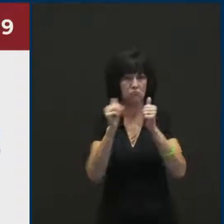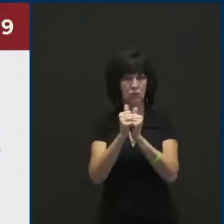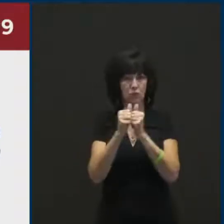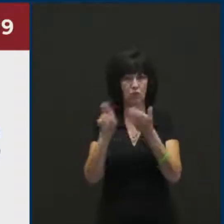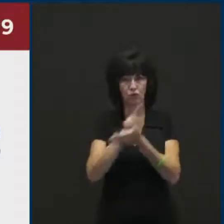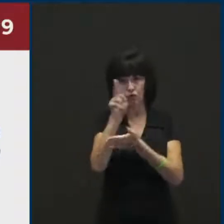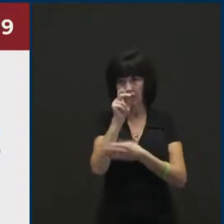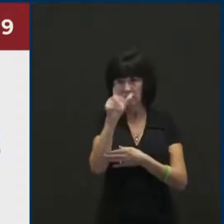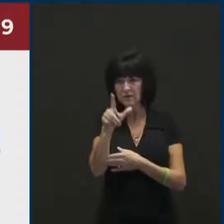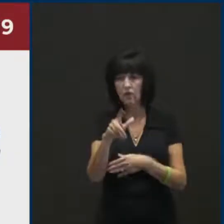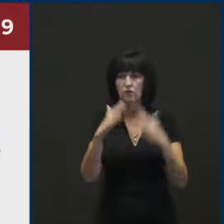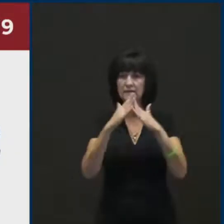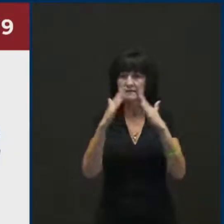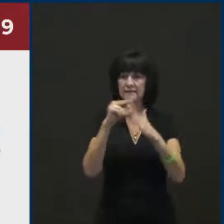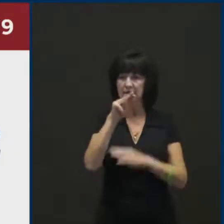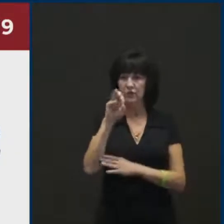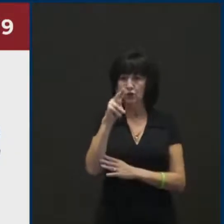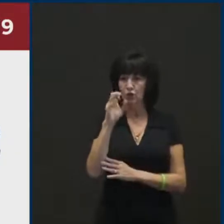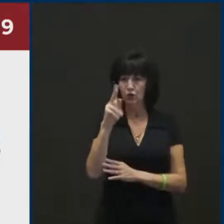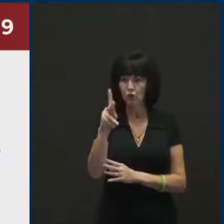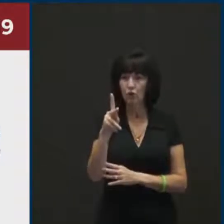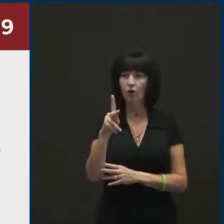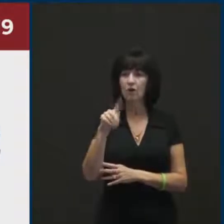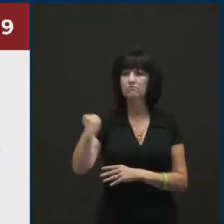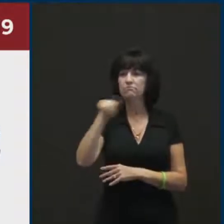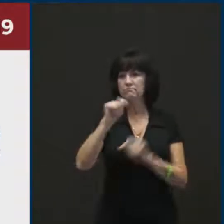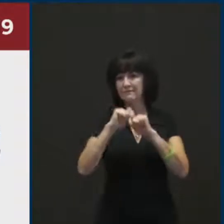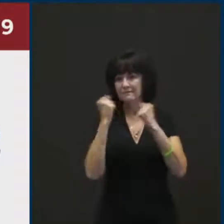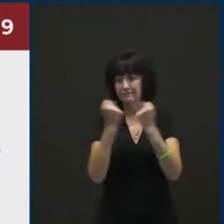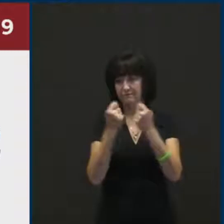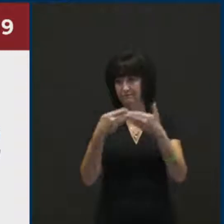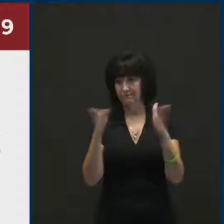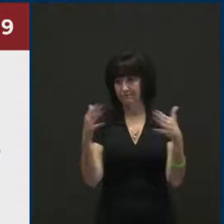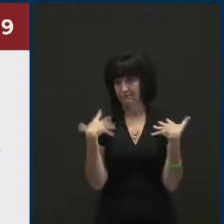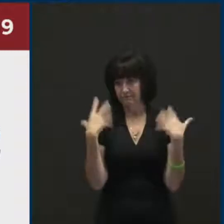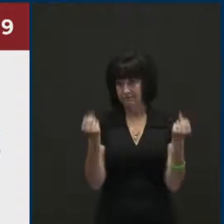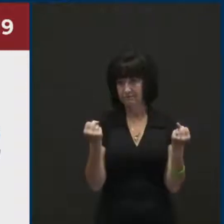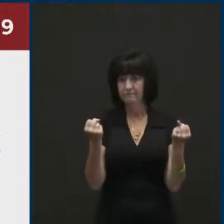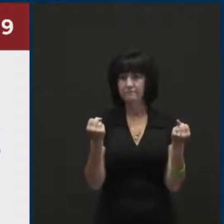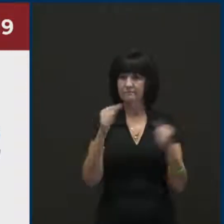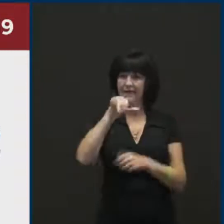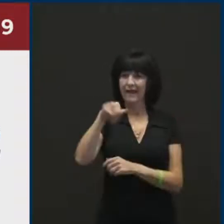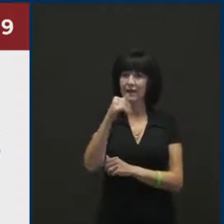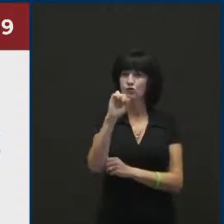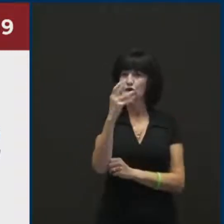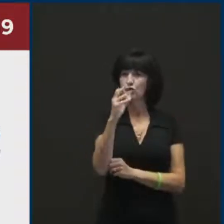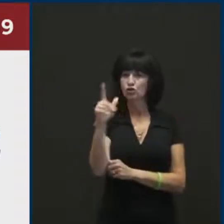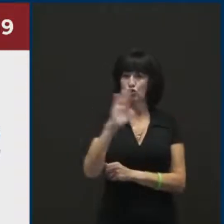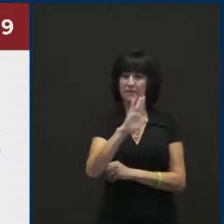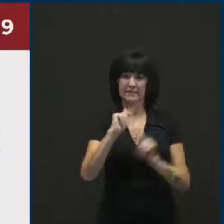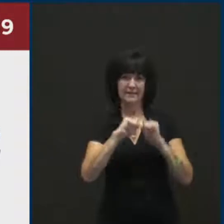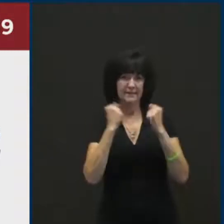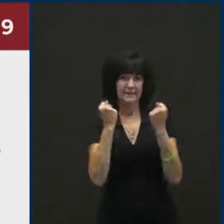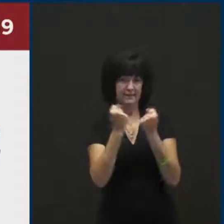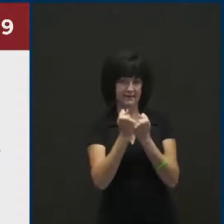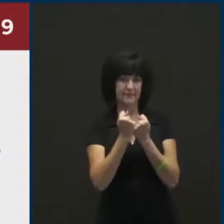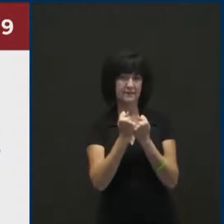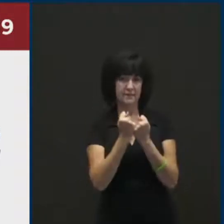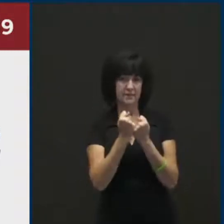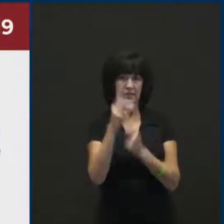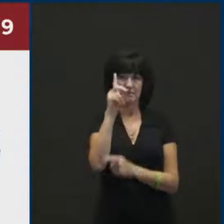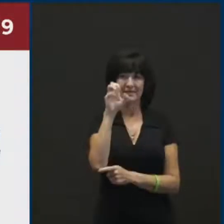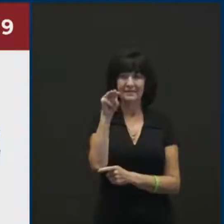of Newark, our teams in public health, and AJ's team with the Delaware